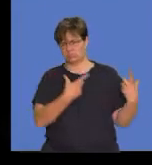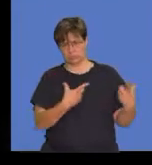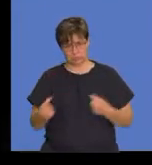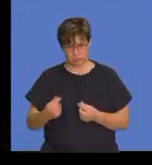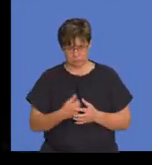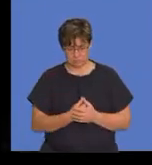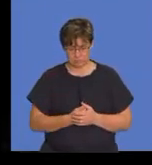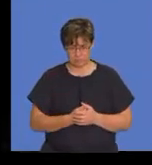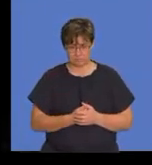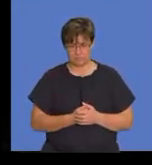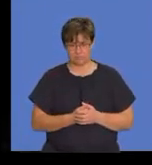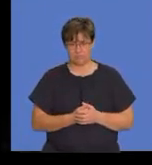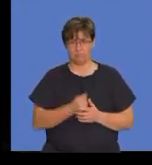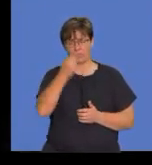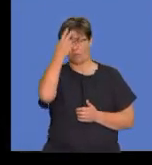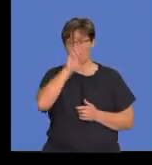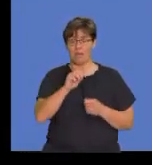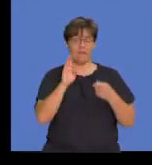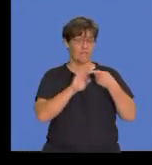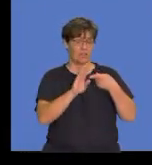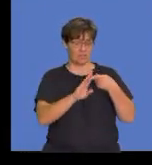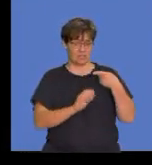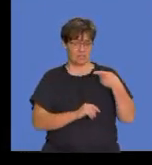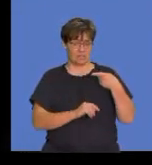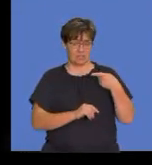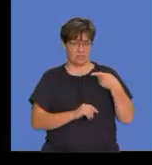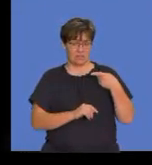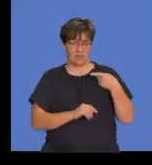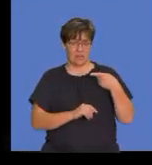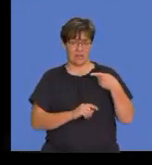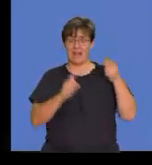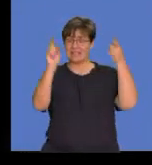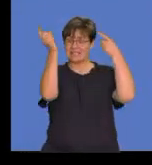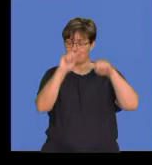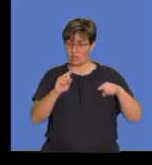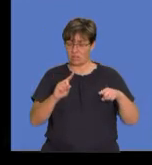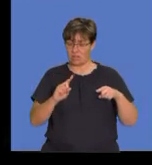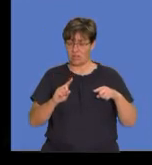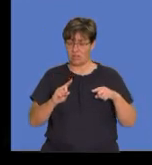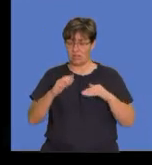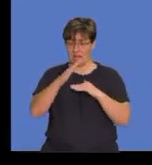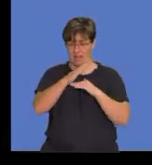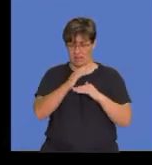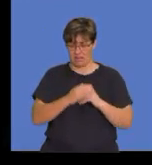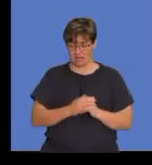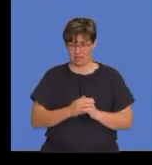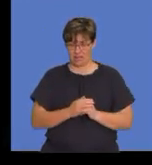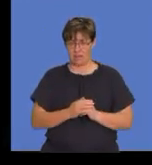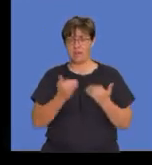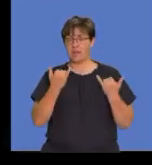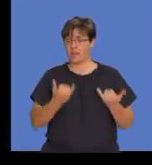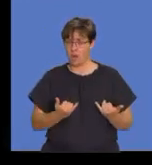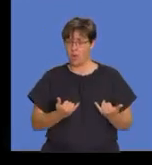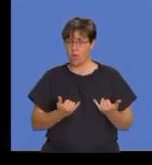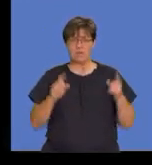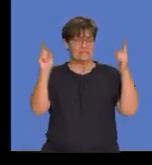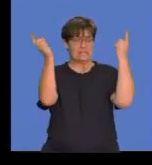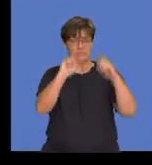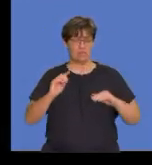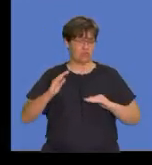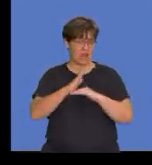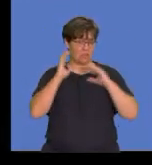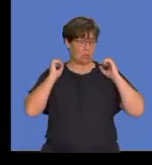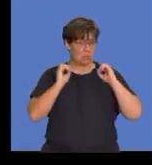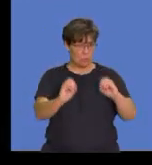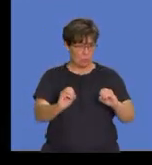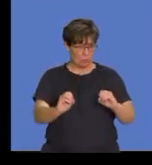this. Remember, I said the first one is if there is special angles, but now is when there is no